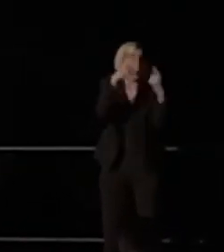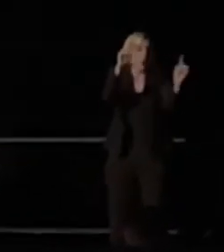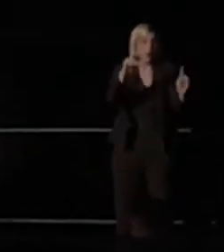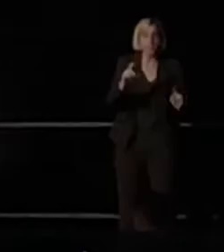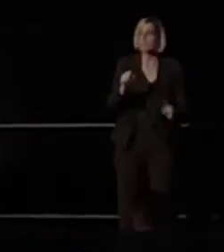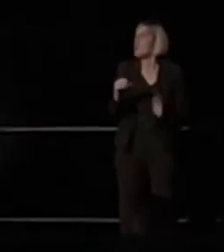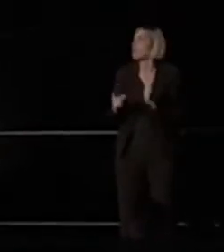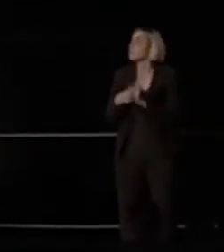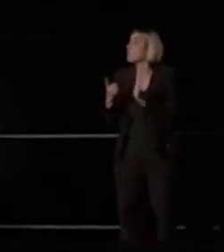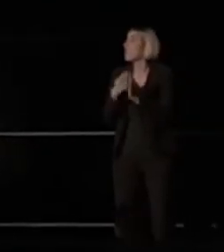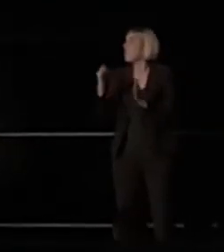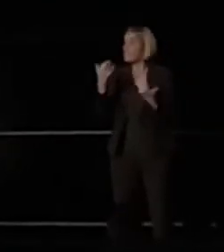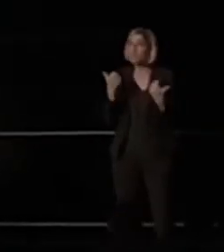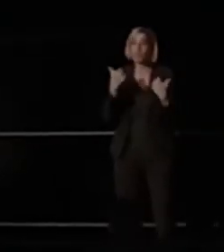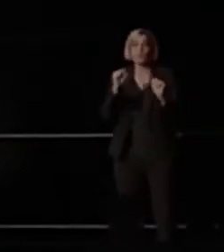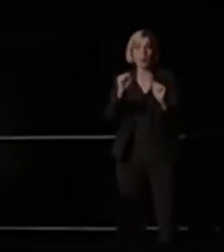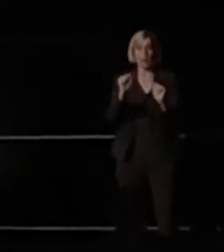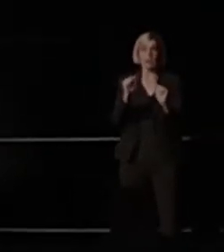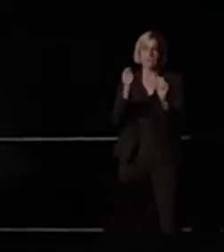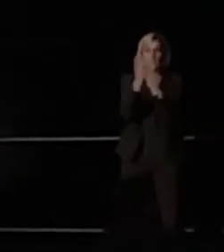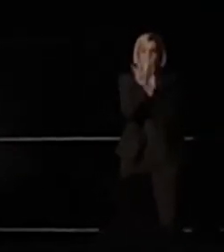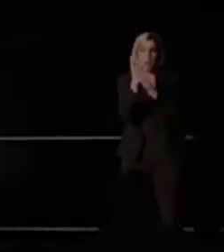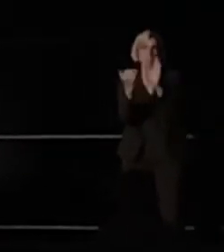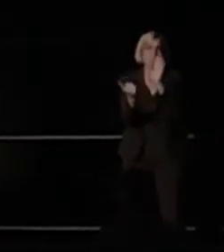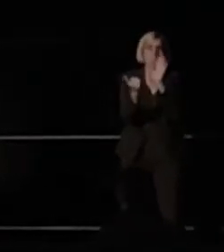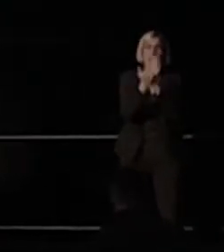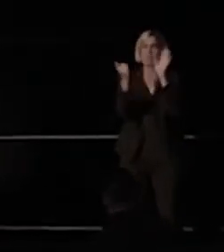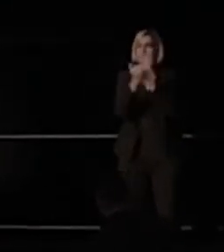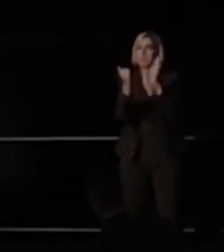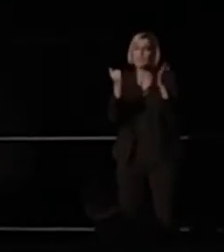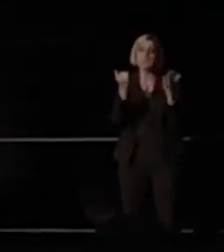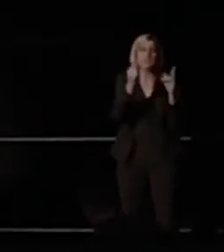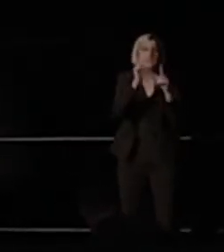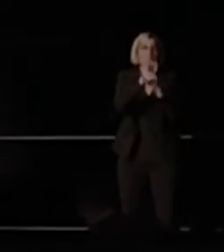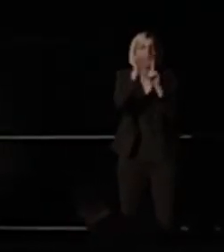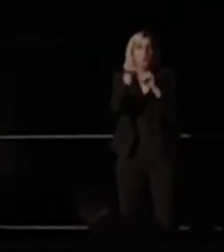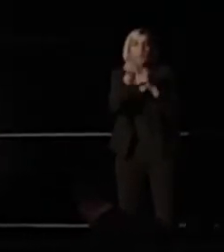sometimes you take on the impossible, you solve it, and sometimes you take on the impossible, and it